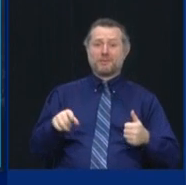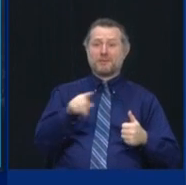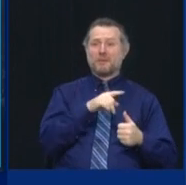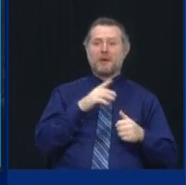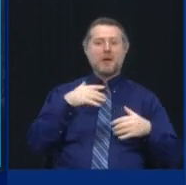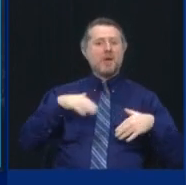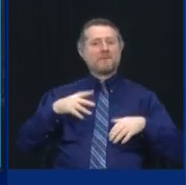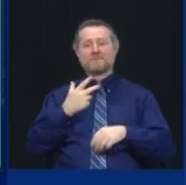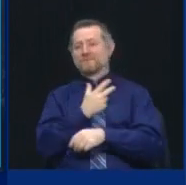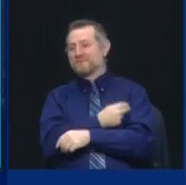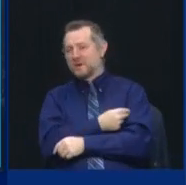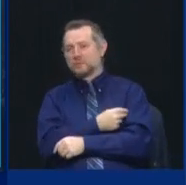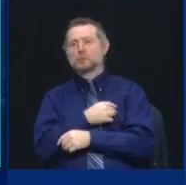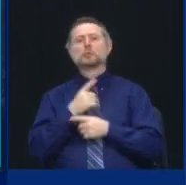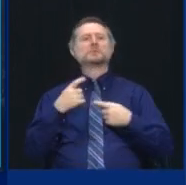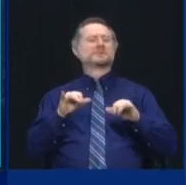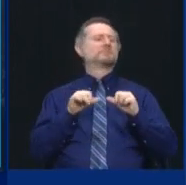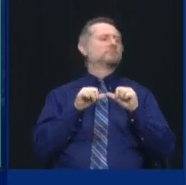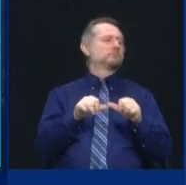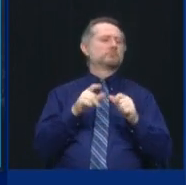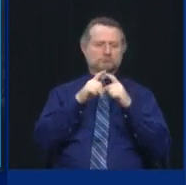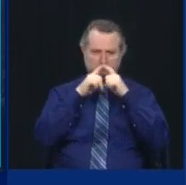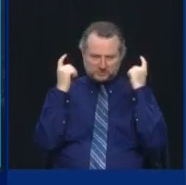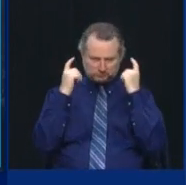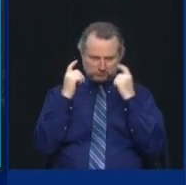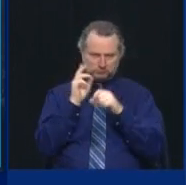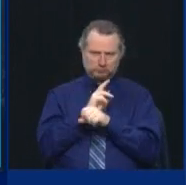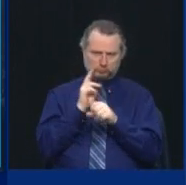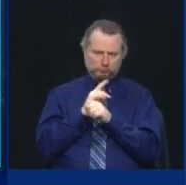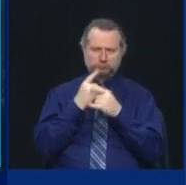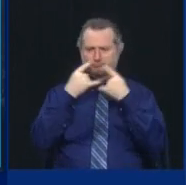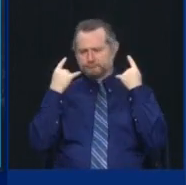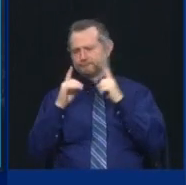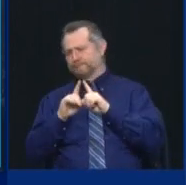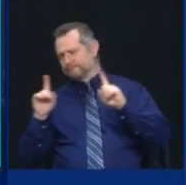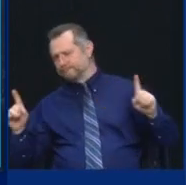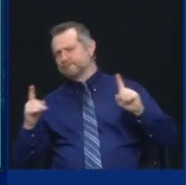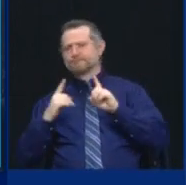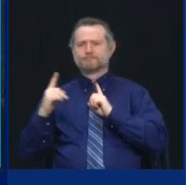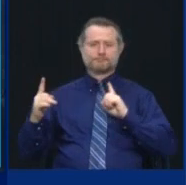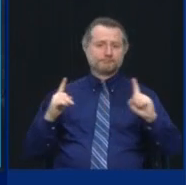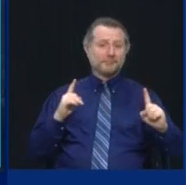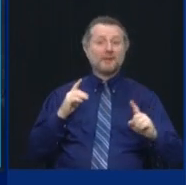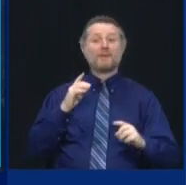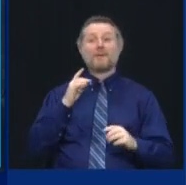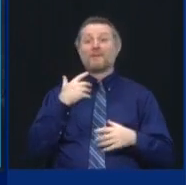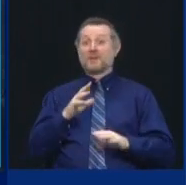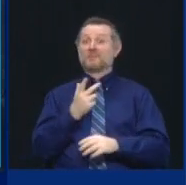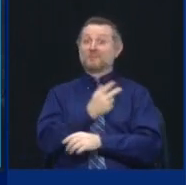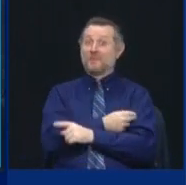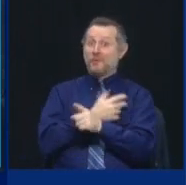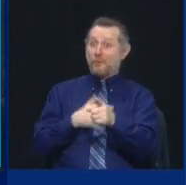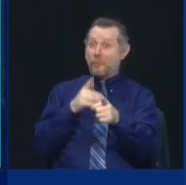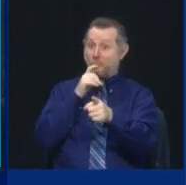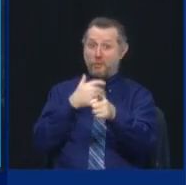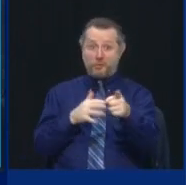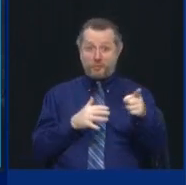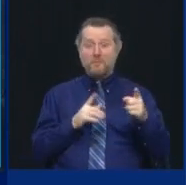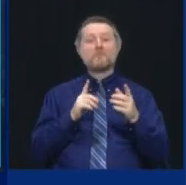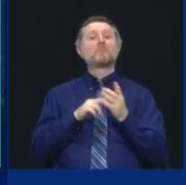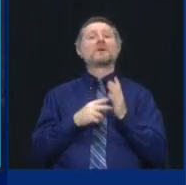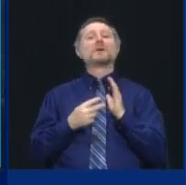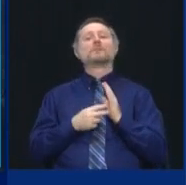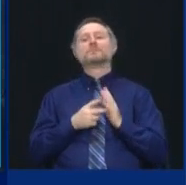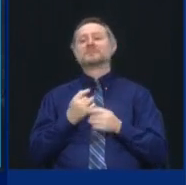wear a mask and social distance. But if you are vaccinated, you are